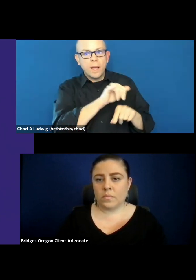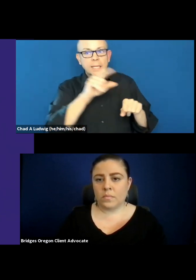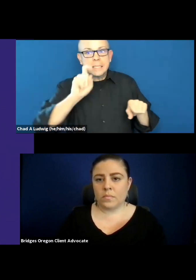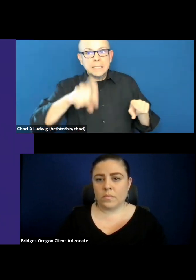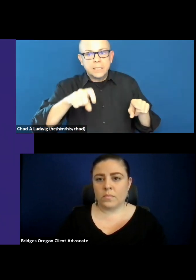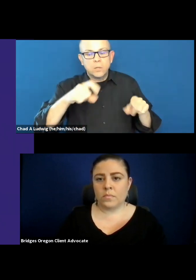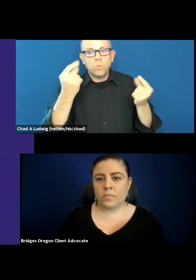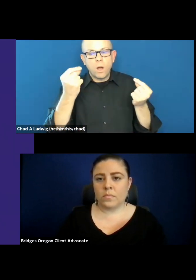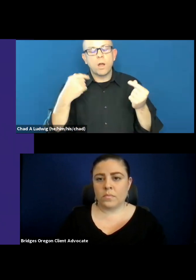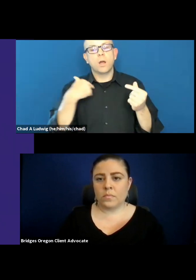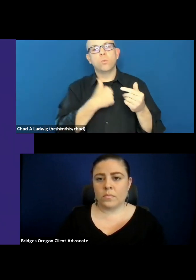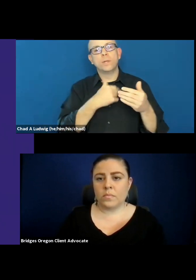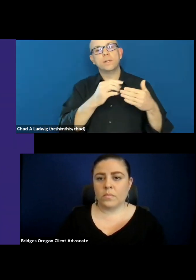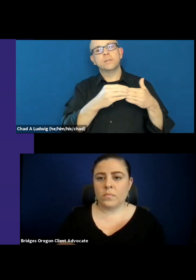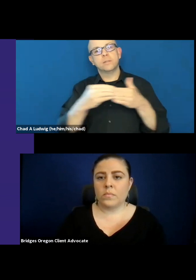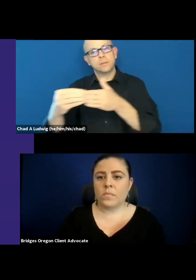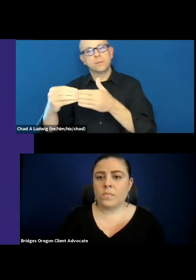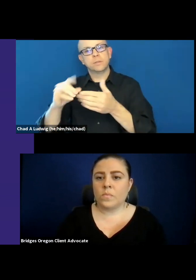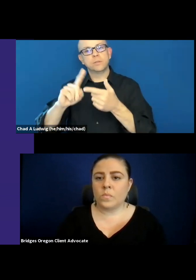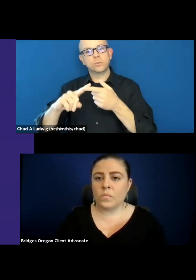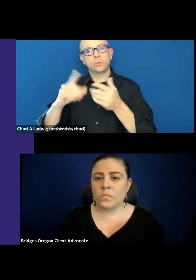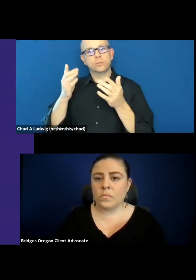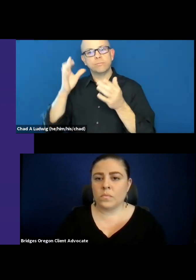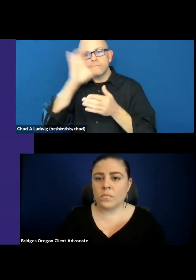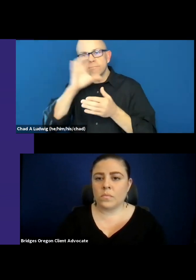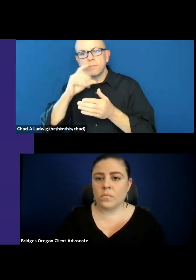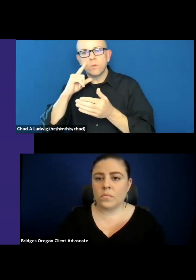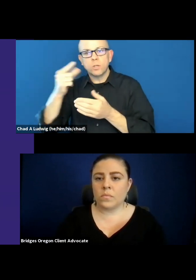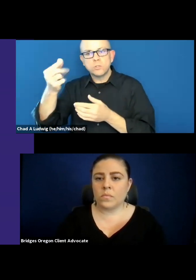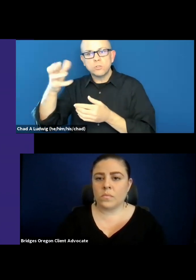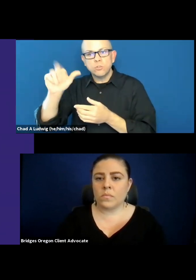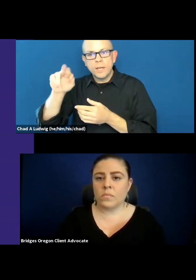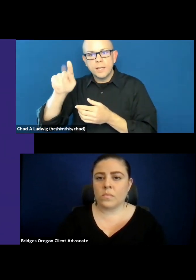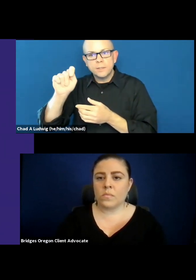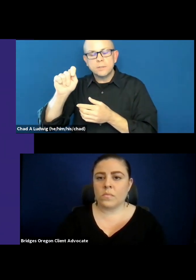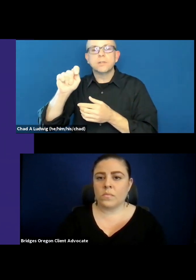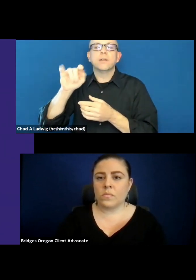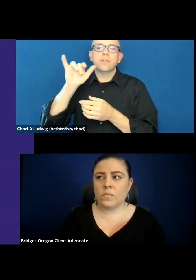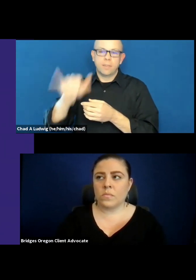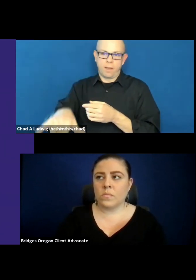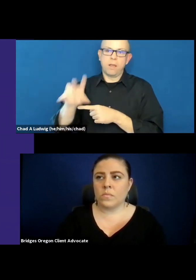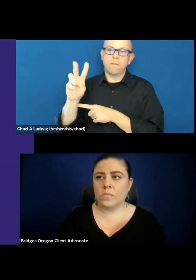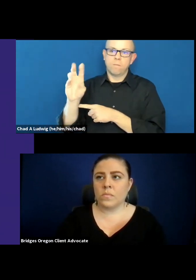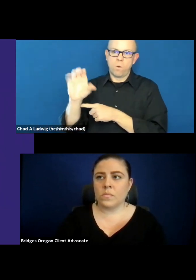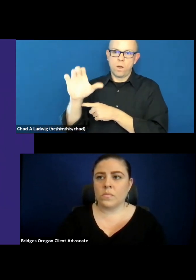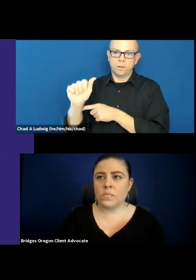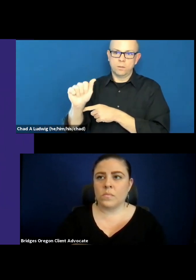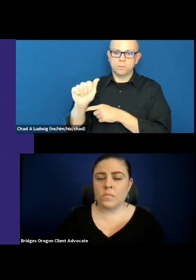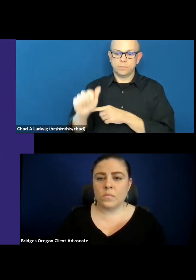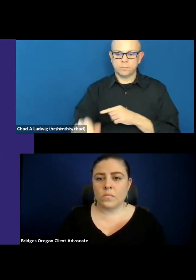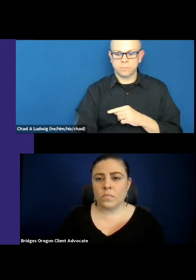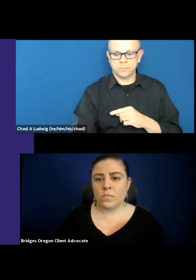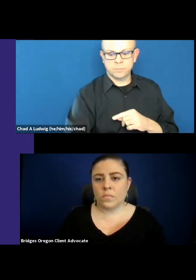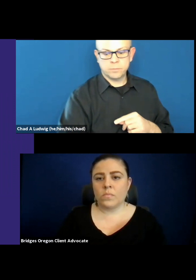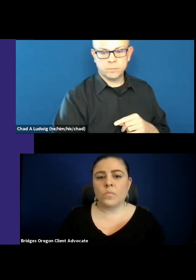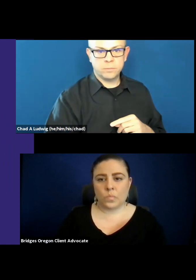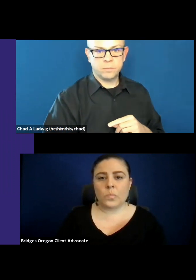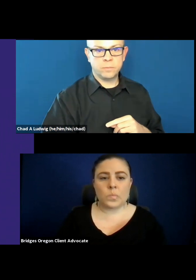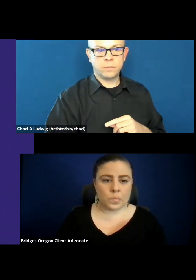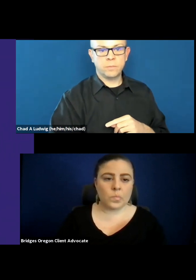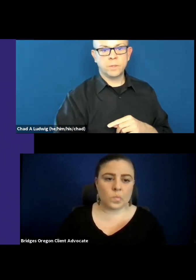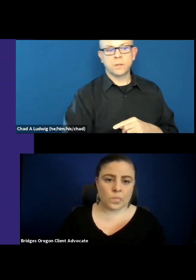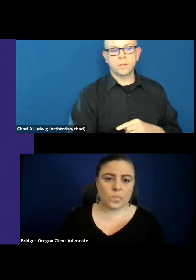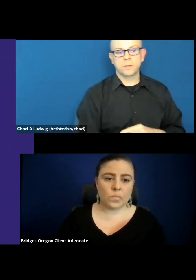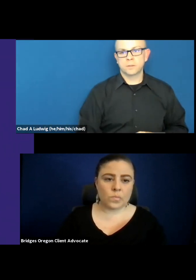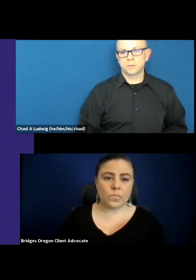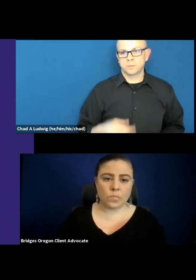so we wanted to respond to that need. So we were led to search out grants, and that's where we